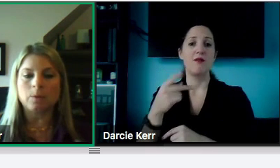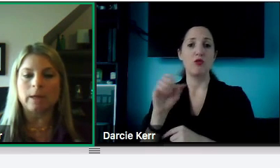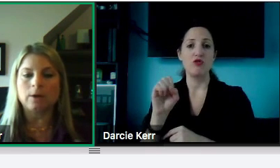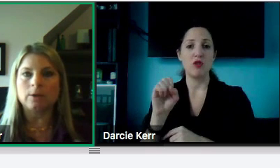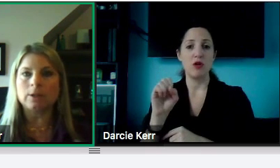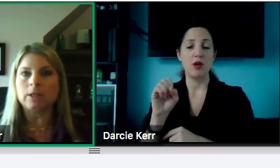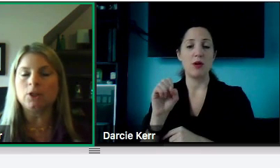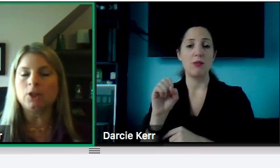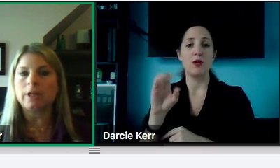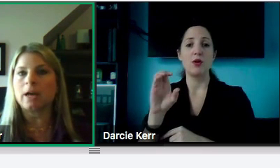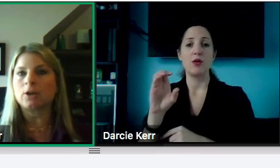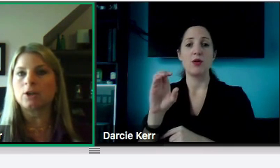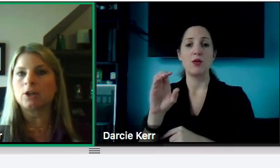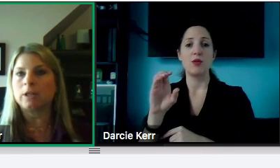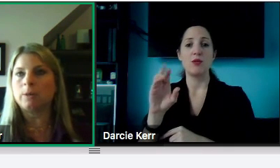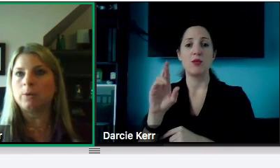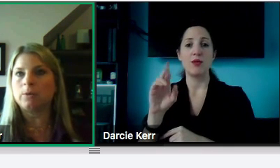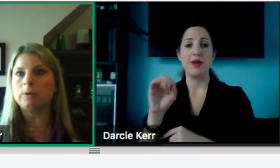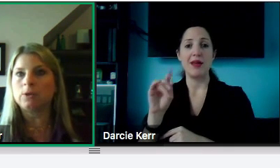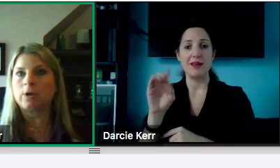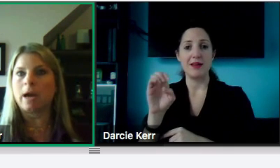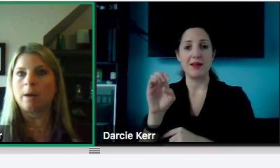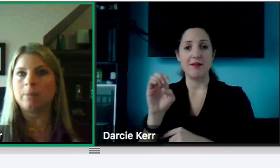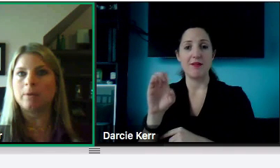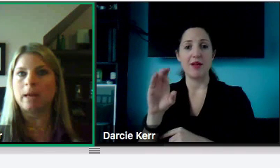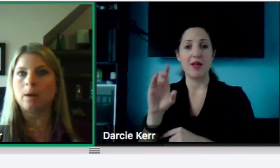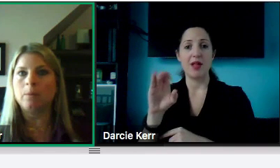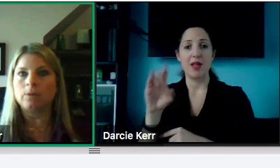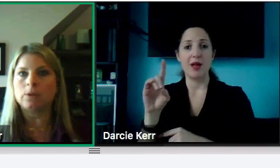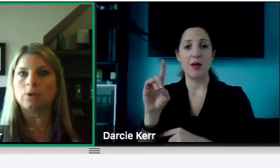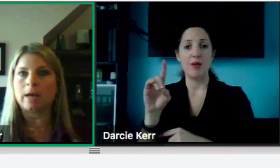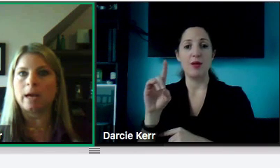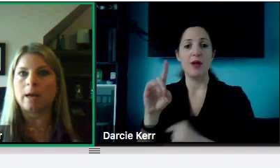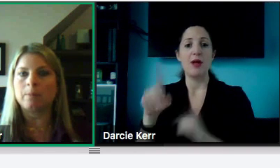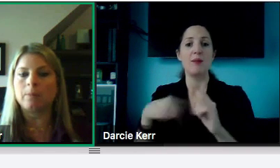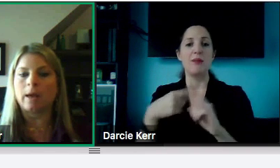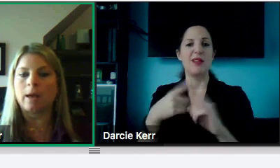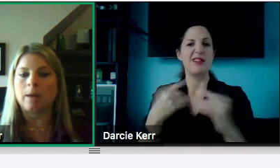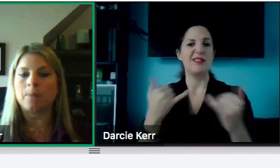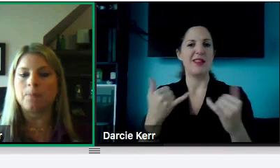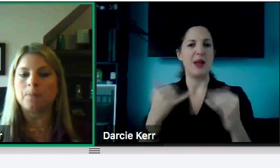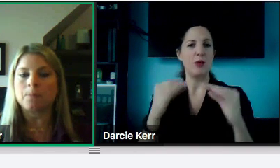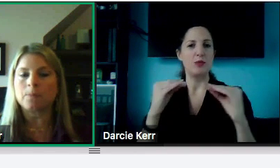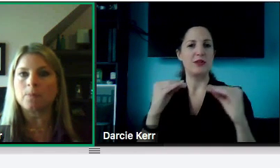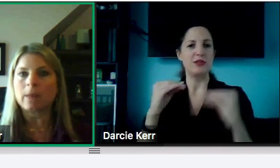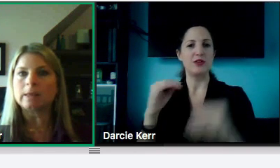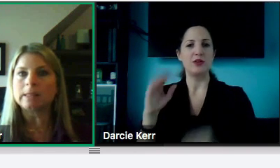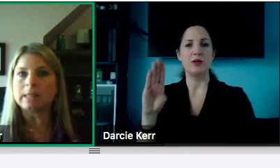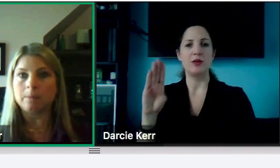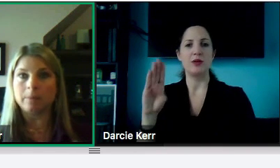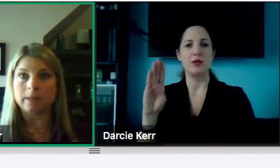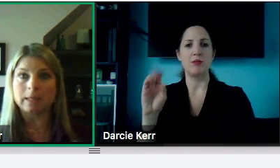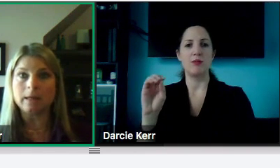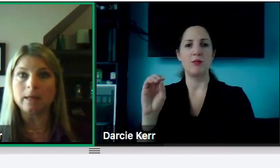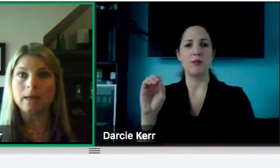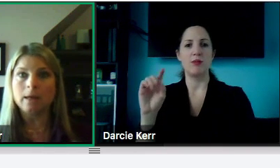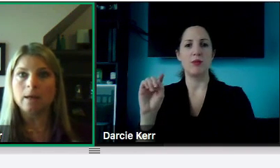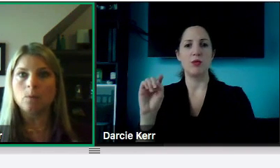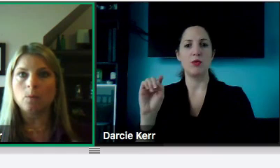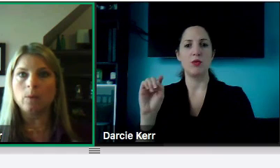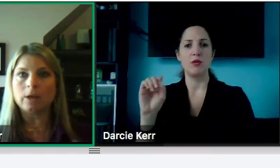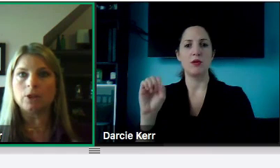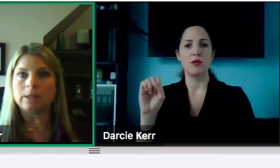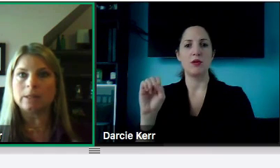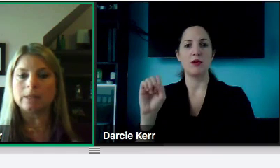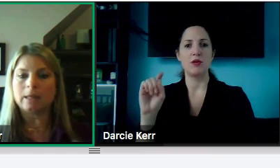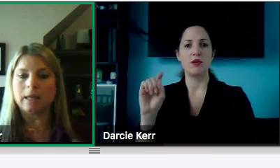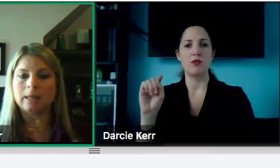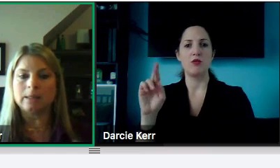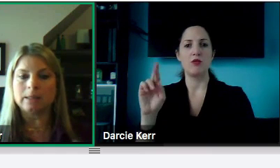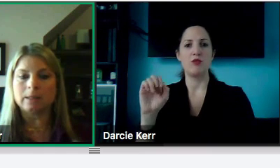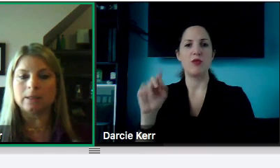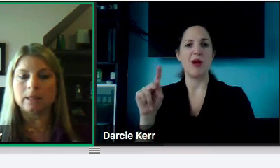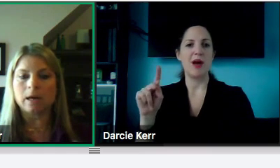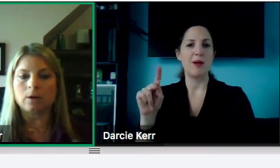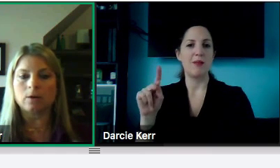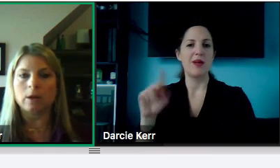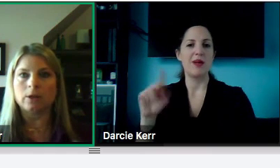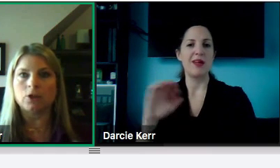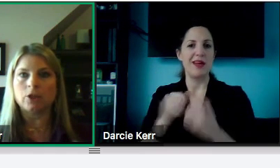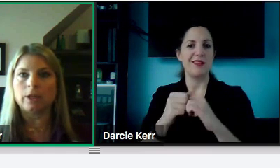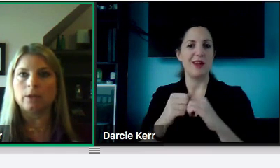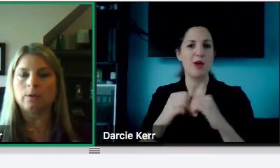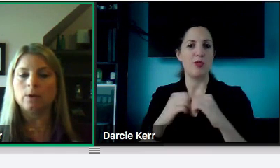And we're teaching actually Bootstrap now, Bootstrap site building, which is the latest